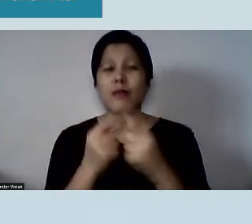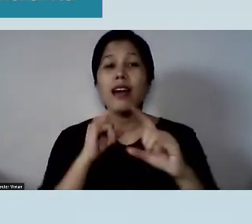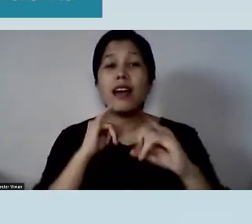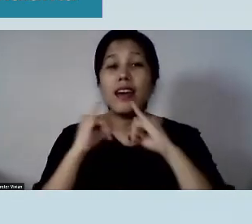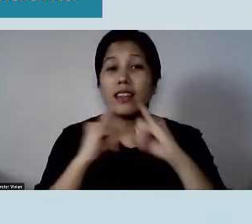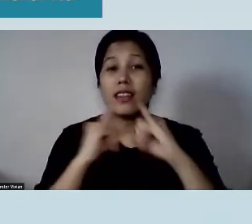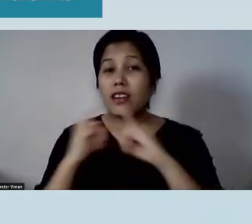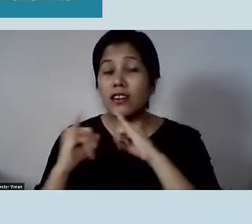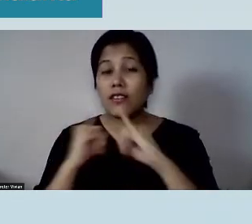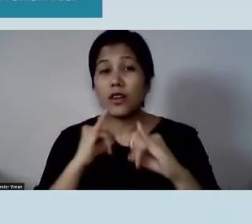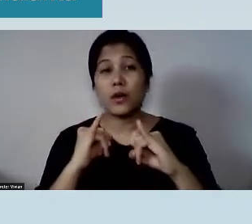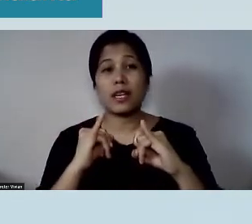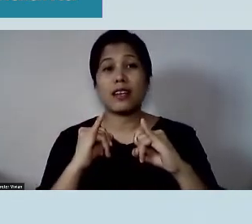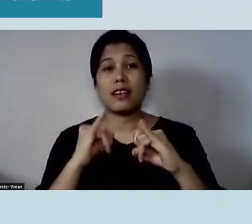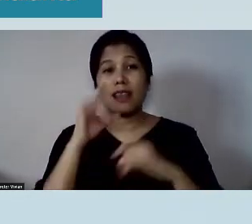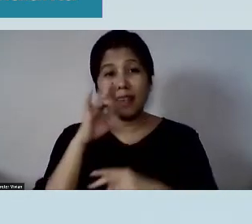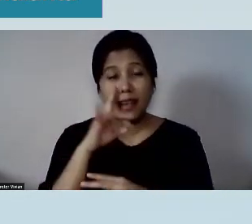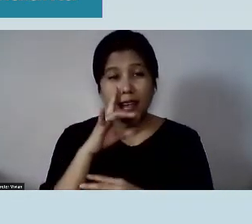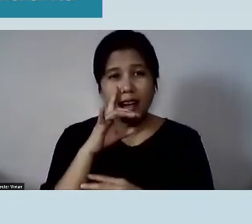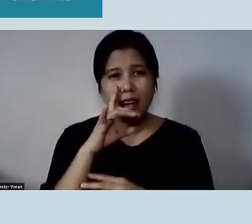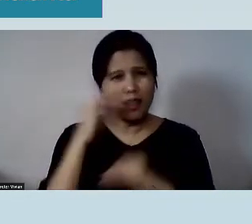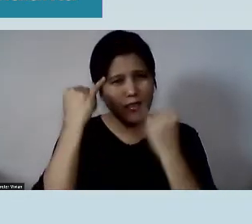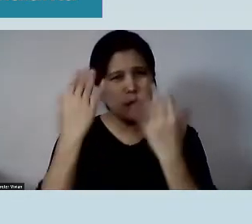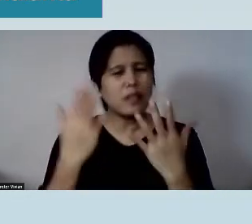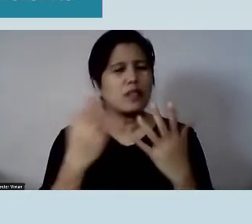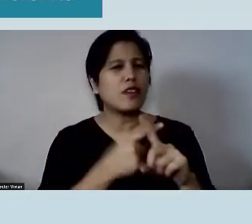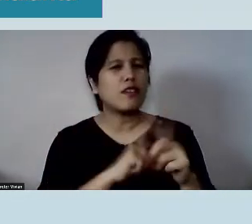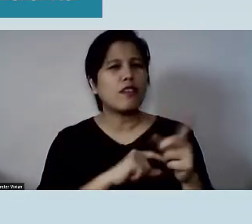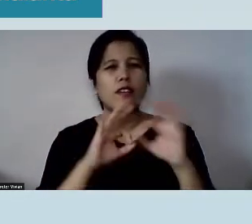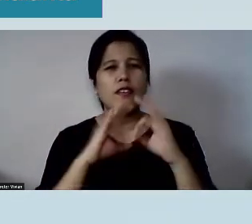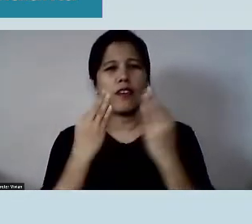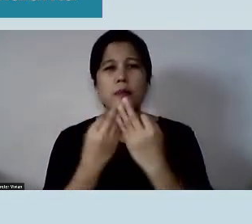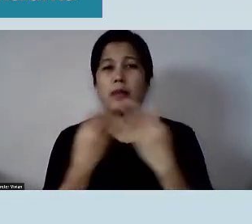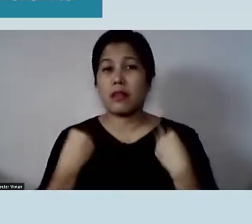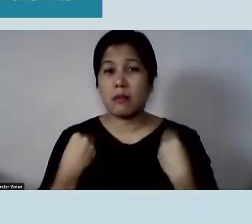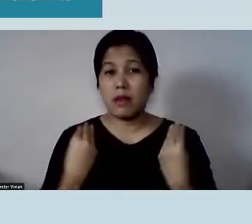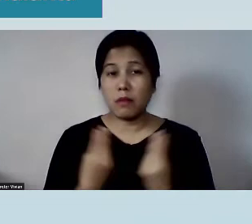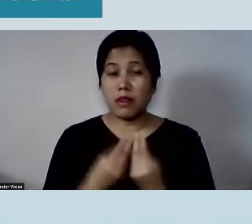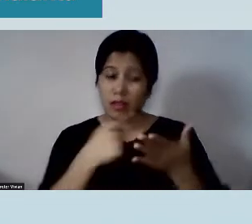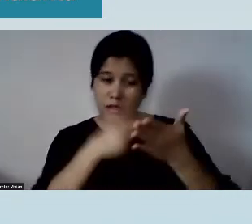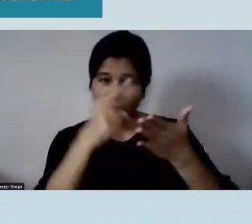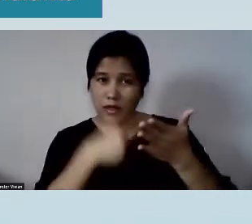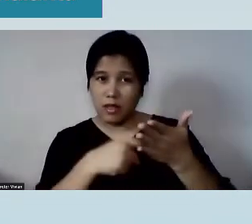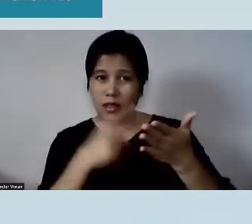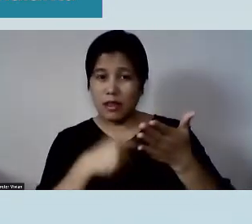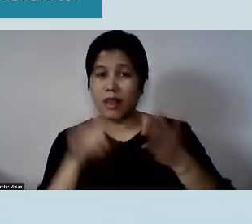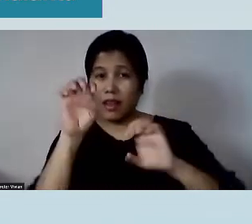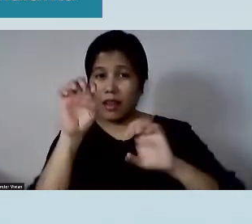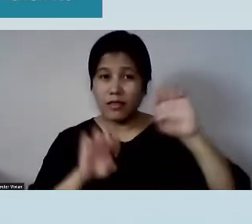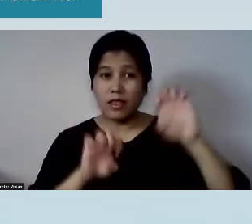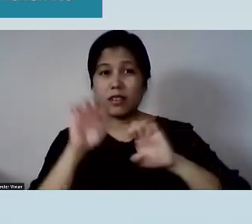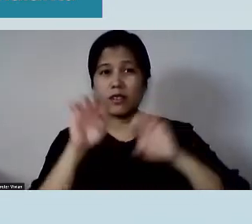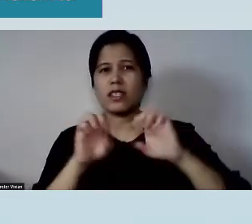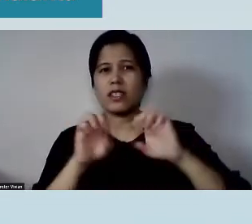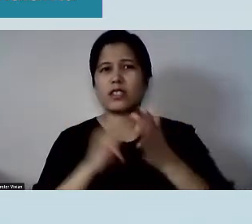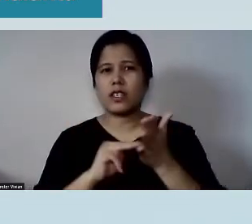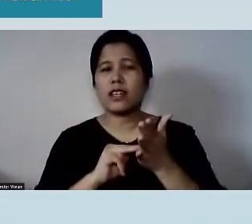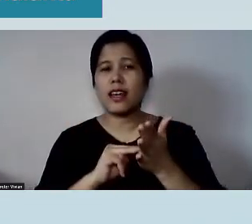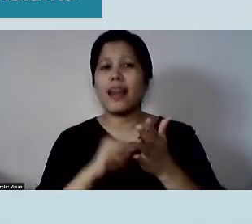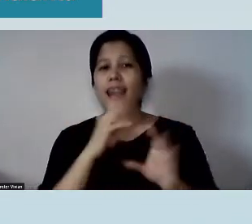healthcare professionals, information from family members, the symptom checklist, medical evaluation, and